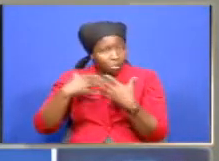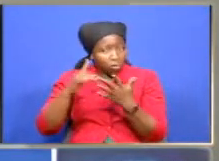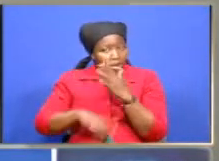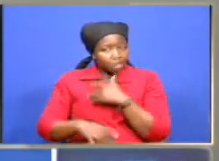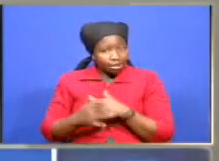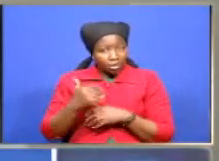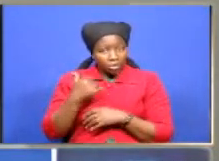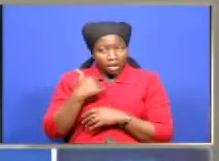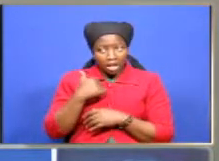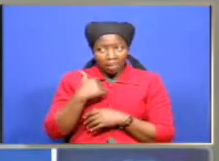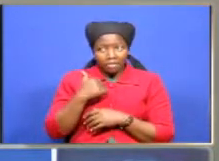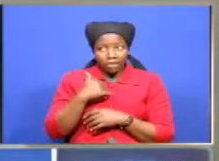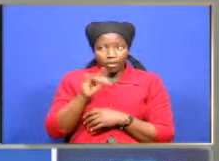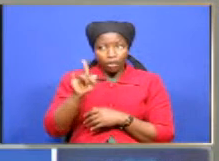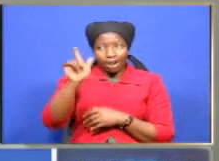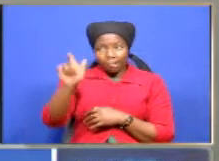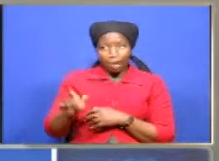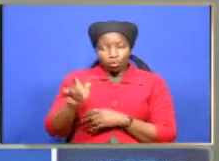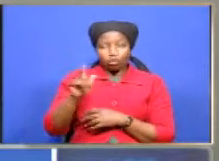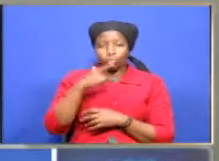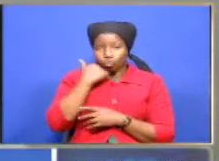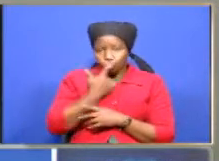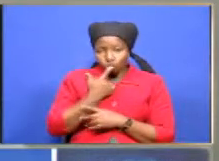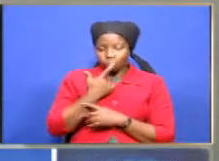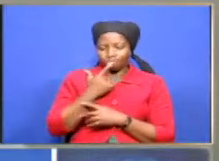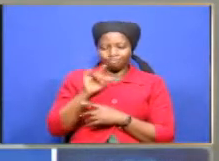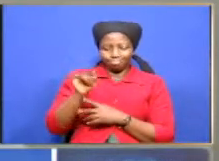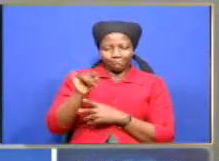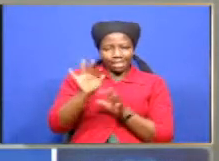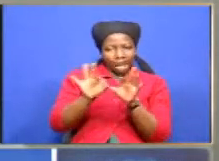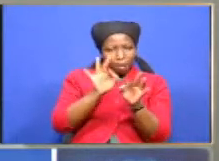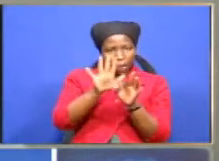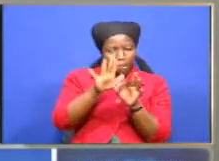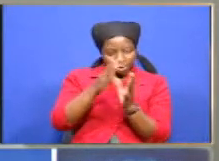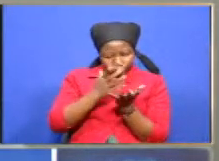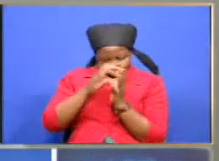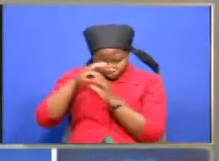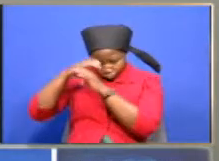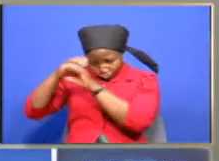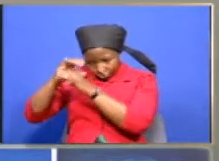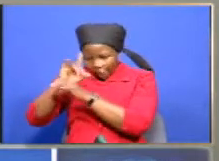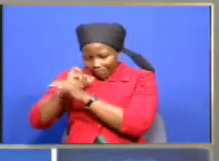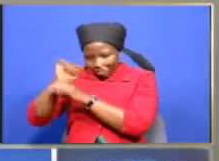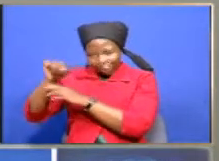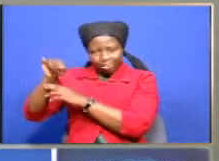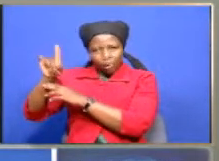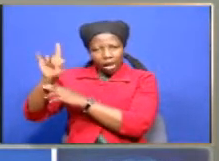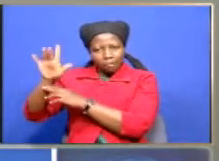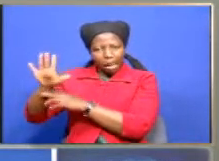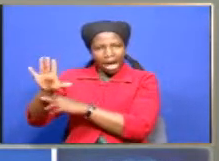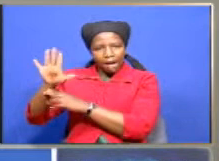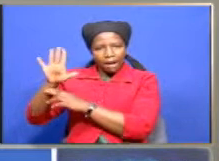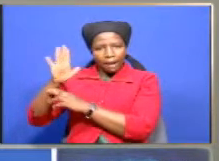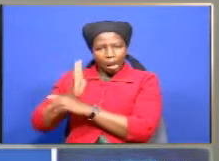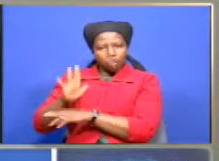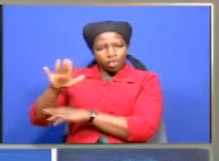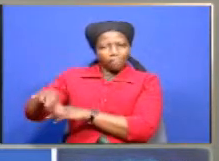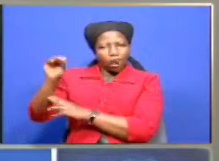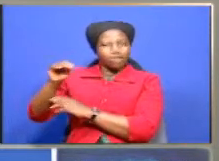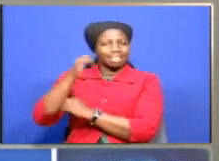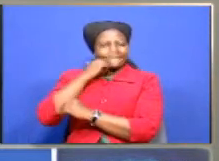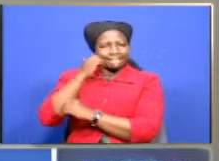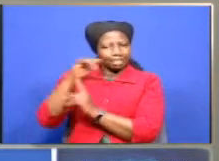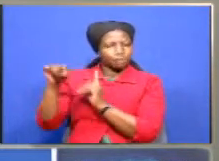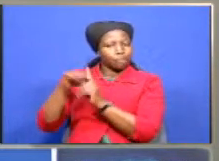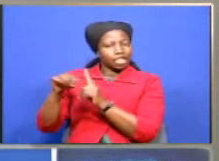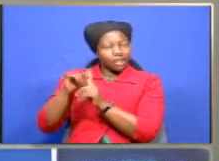somebody among those who were specimens who were taken who was turned out to be positive. When I inquired about the